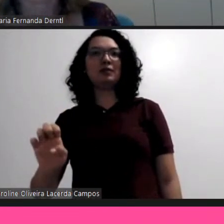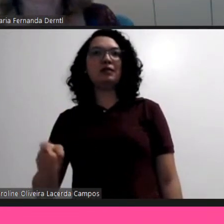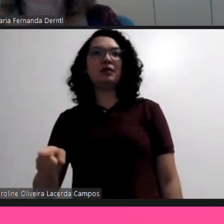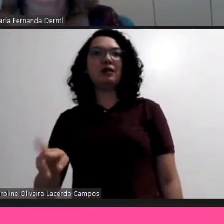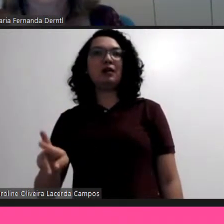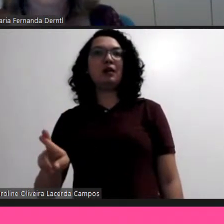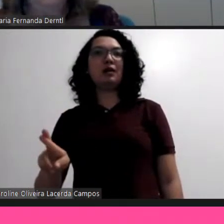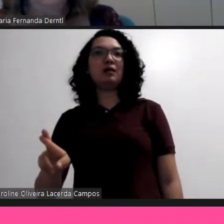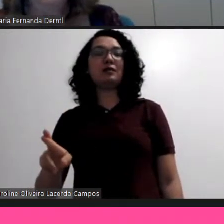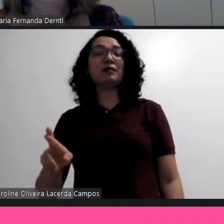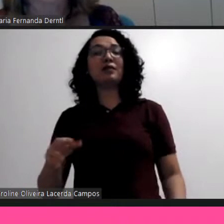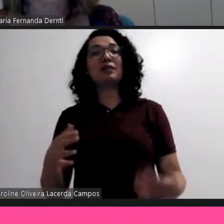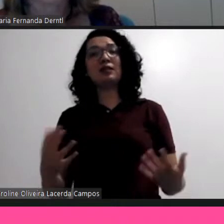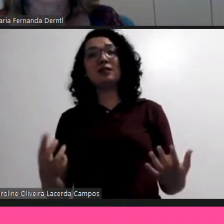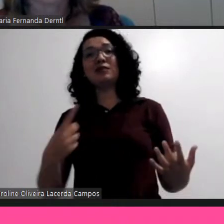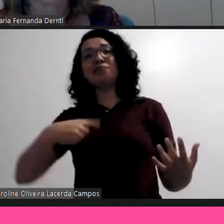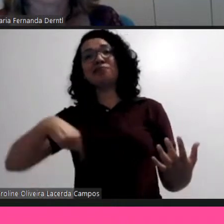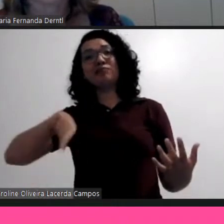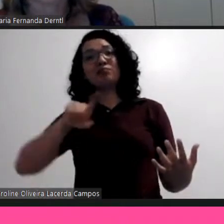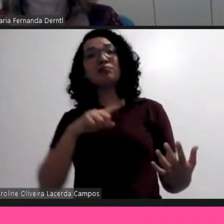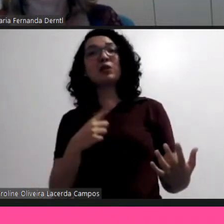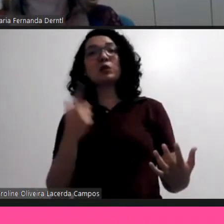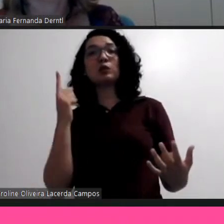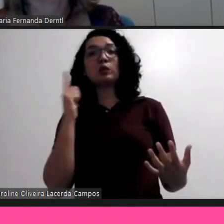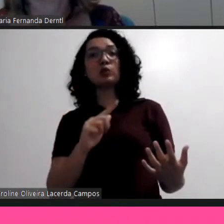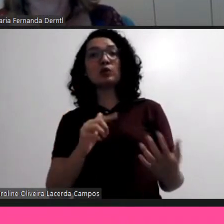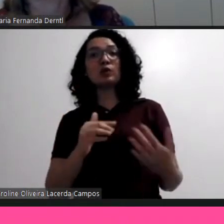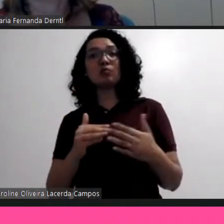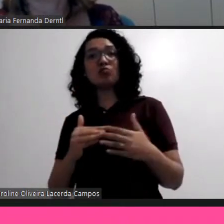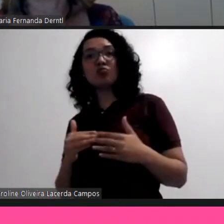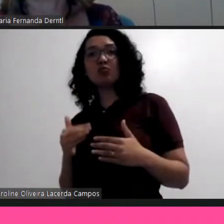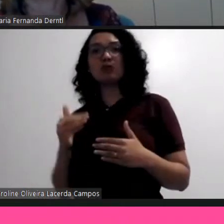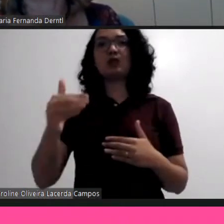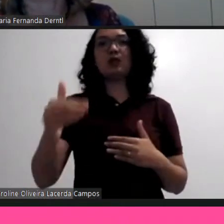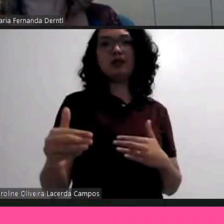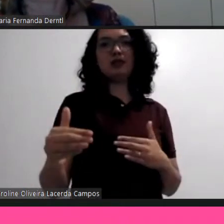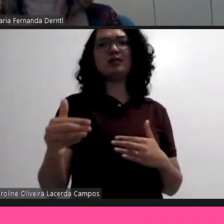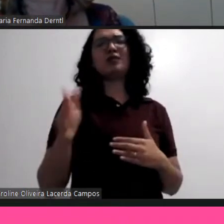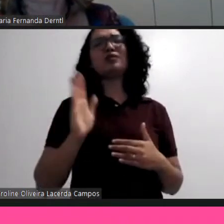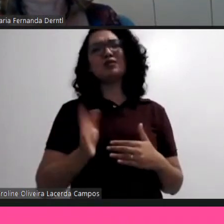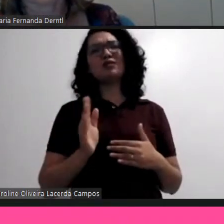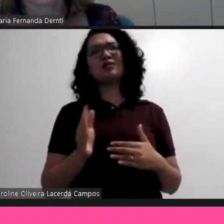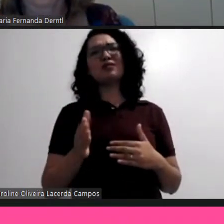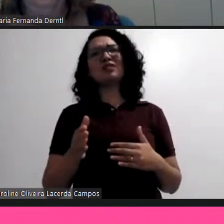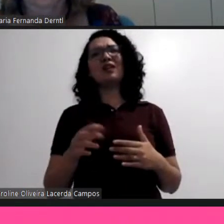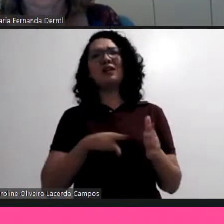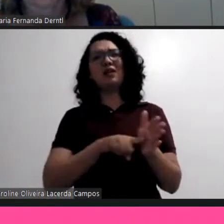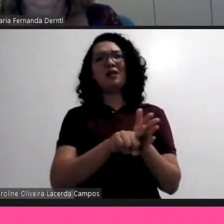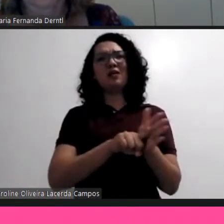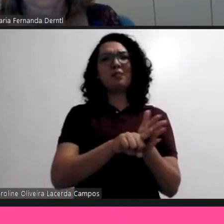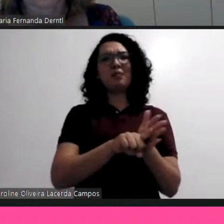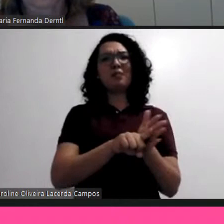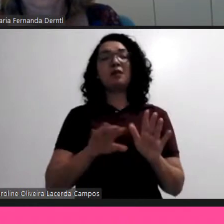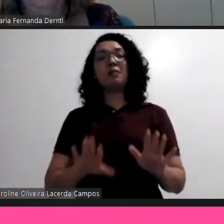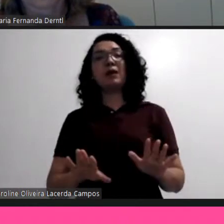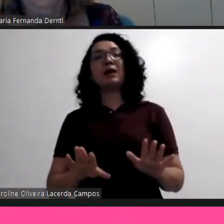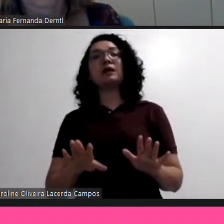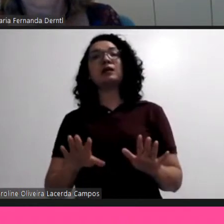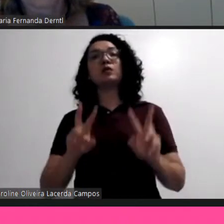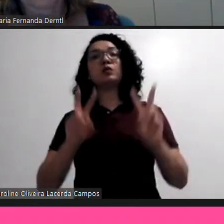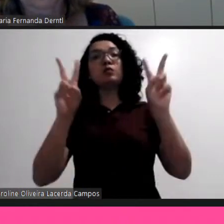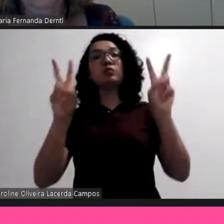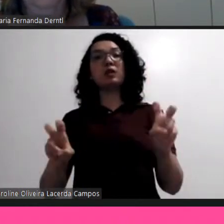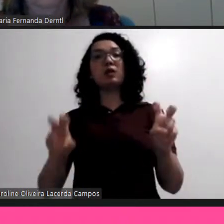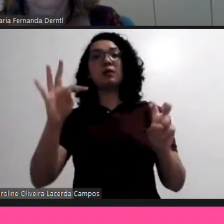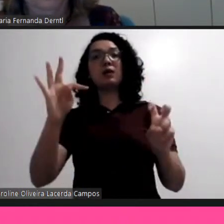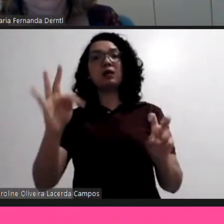city, because very little gets implemented. But in terms of the TPA, and this was part of a research grant we got to study and actually